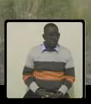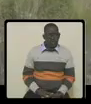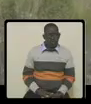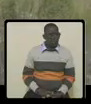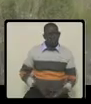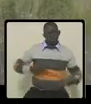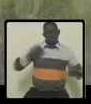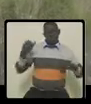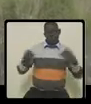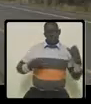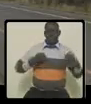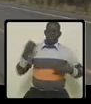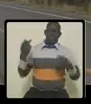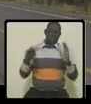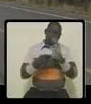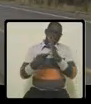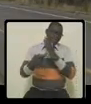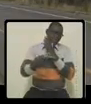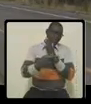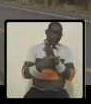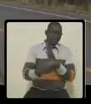Enjoy the program.